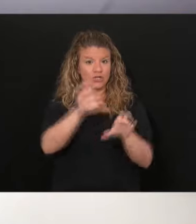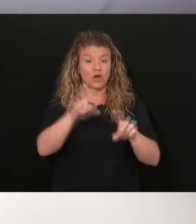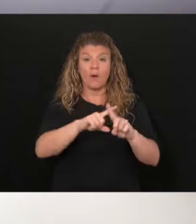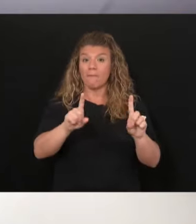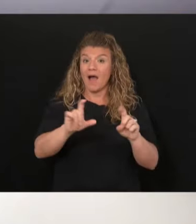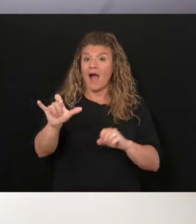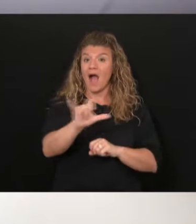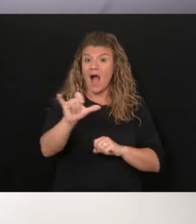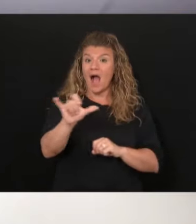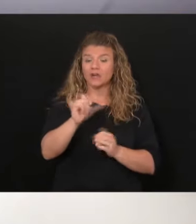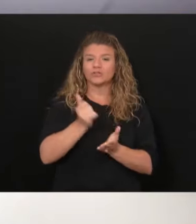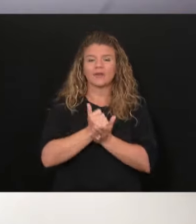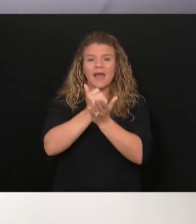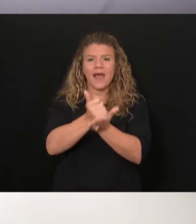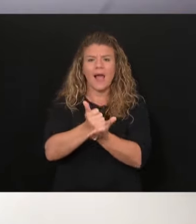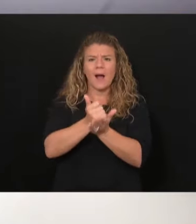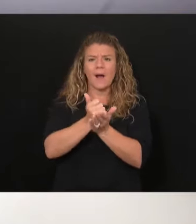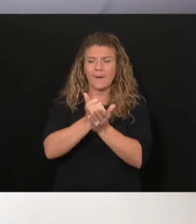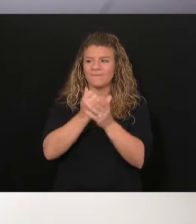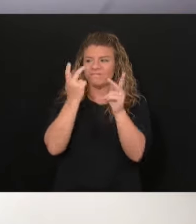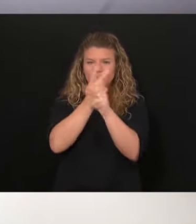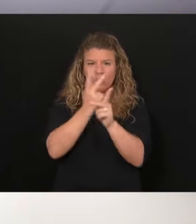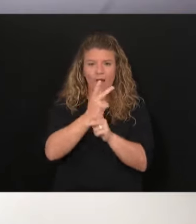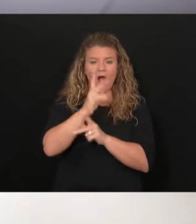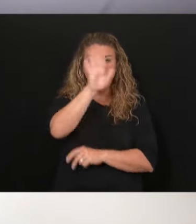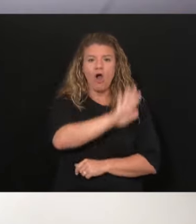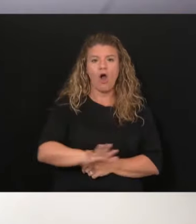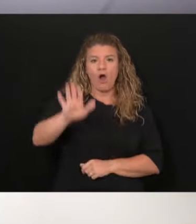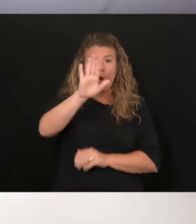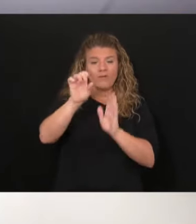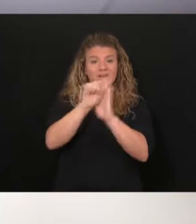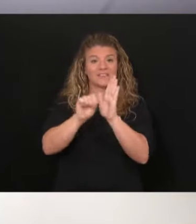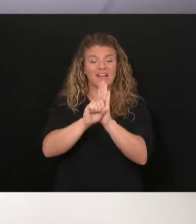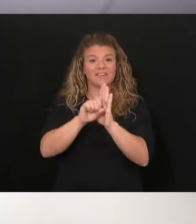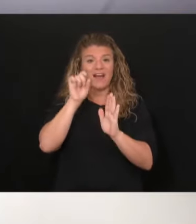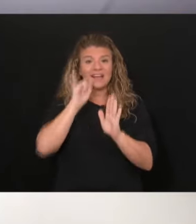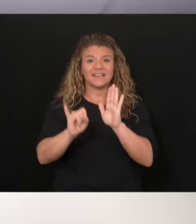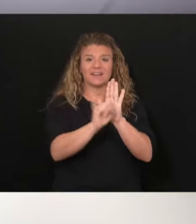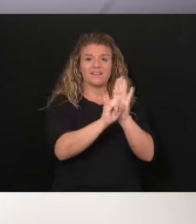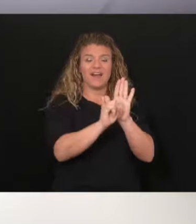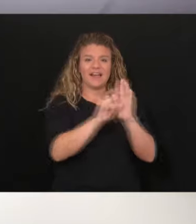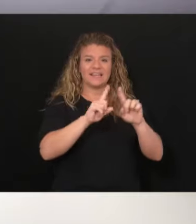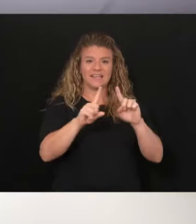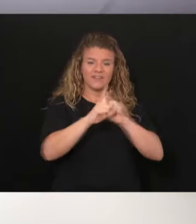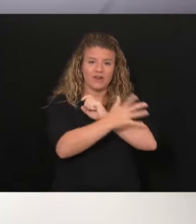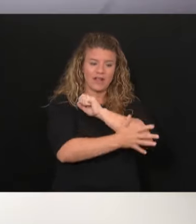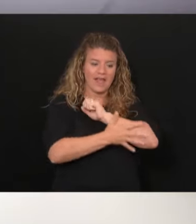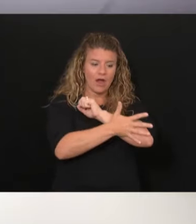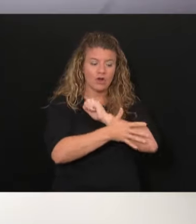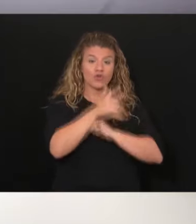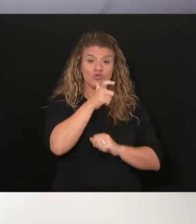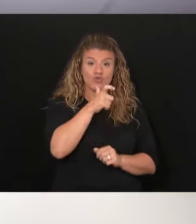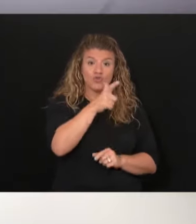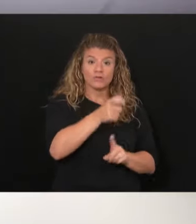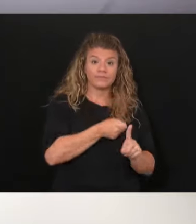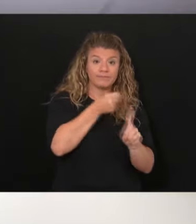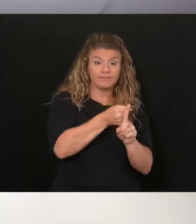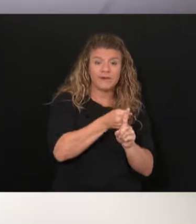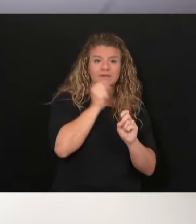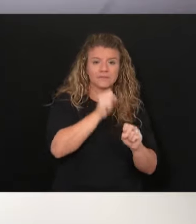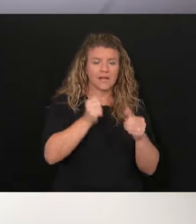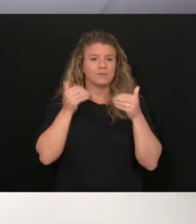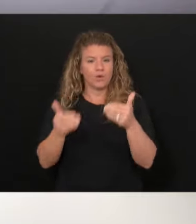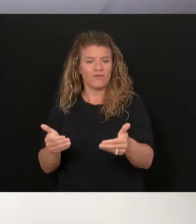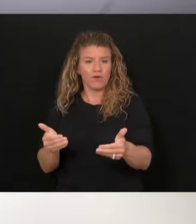to biopsy across our state by identifying folks from various counties who are not infected and can move